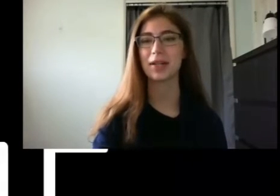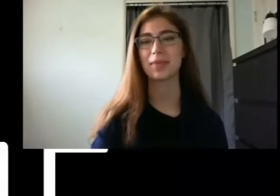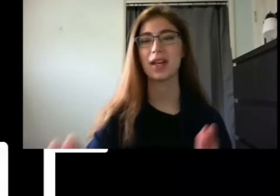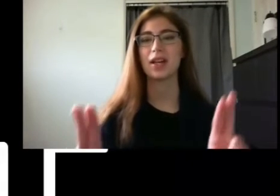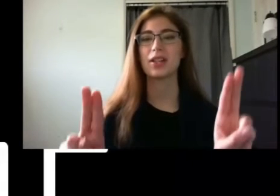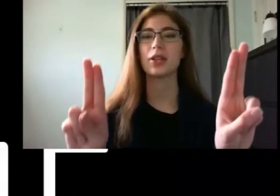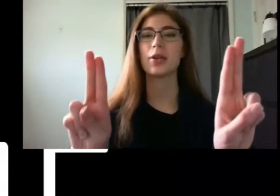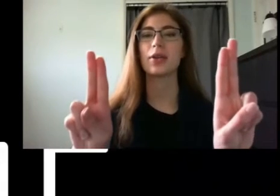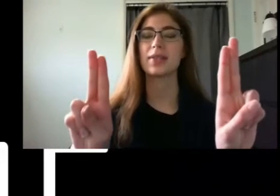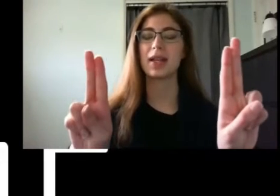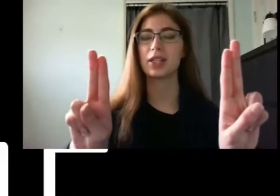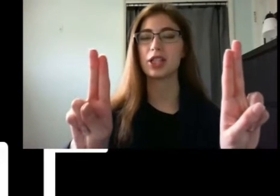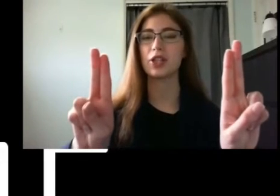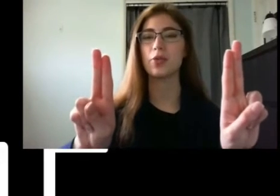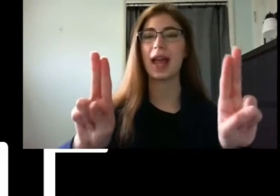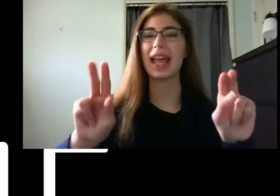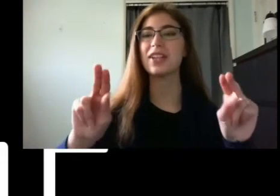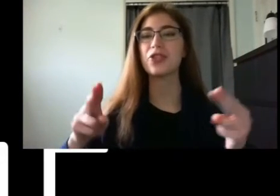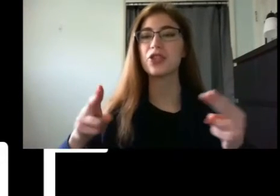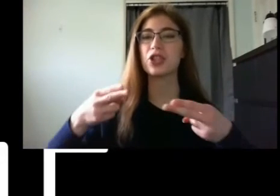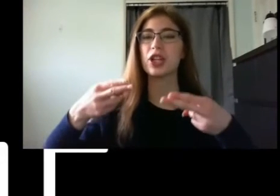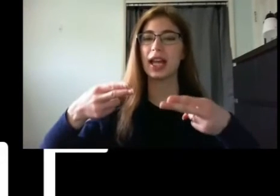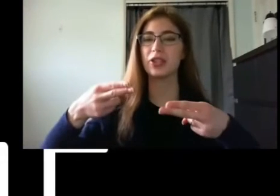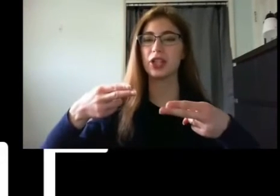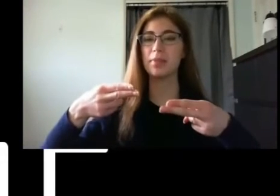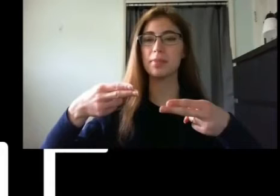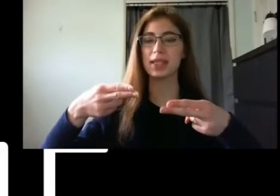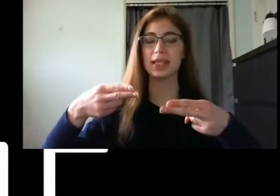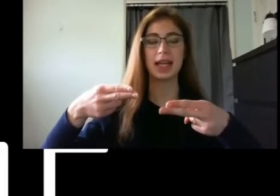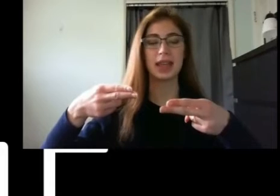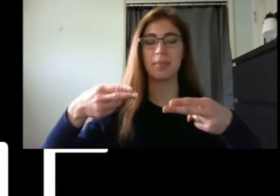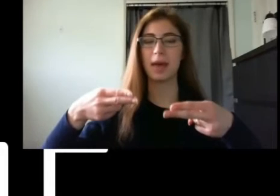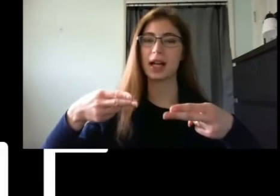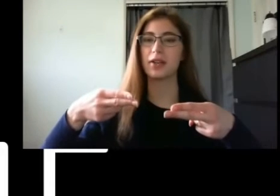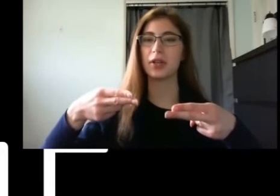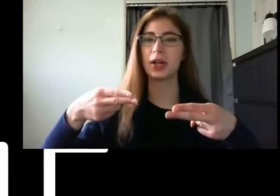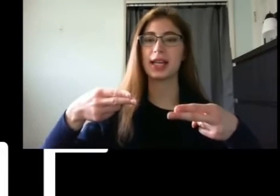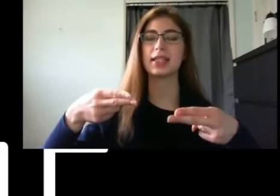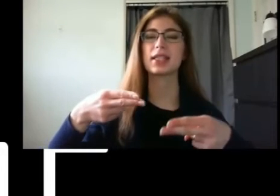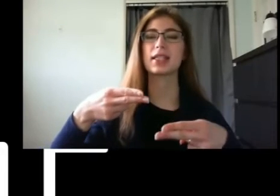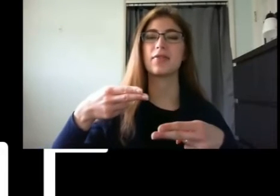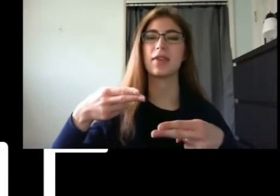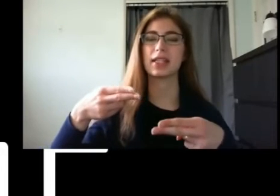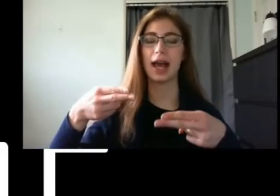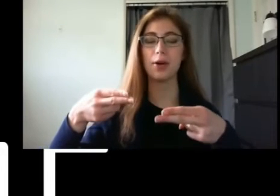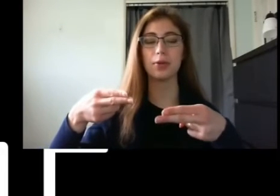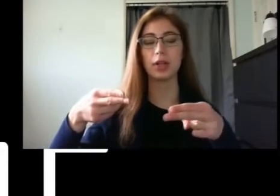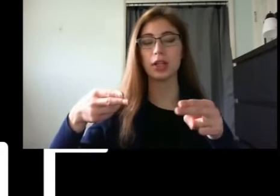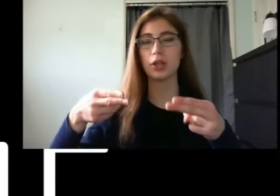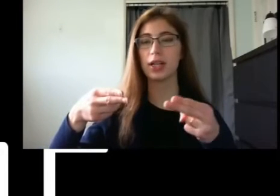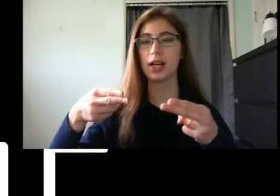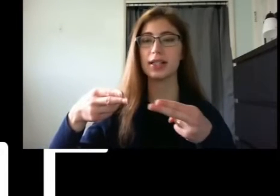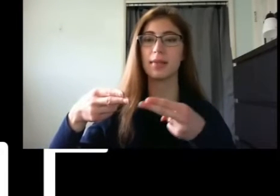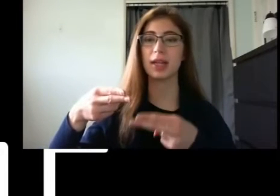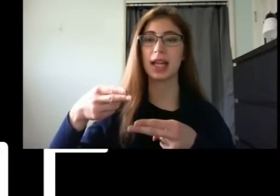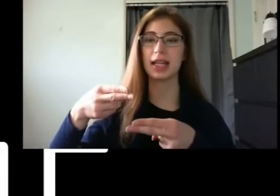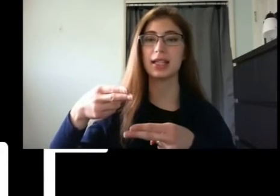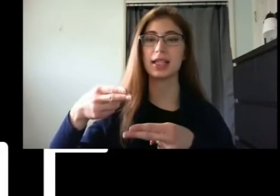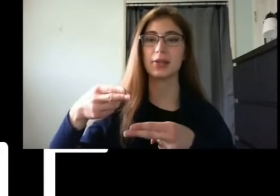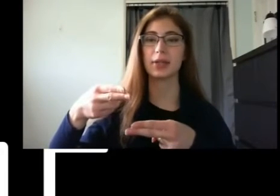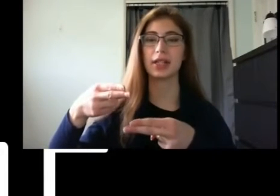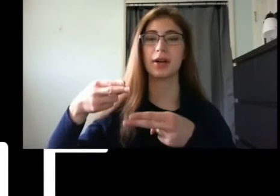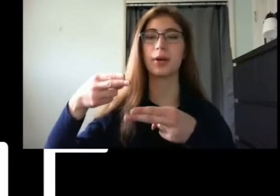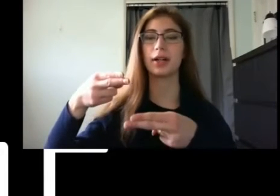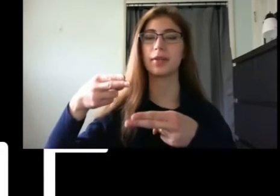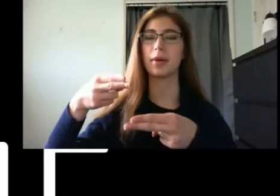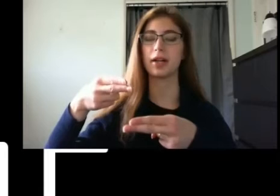Name. So you're going to make two H hand shapes. The back of your hands is going to face out. Your non-dominant hand is